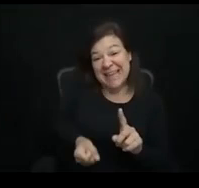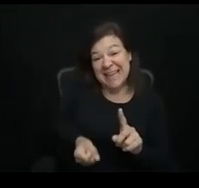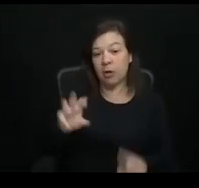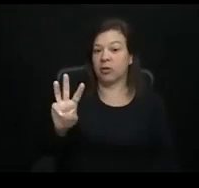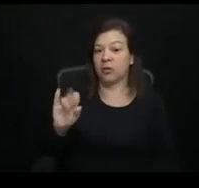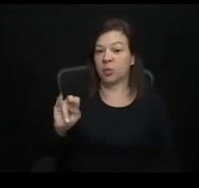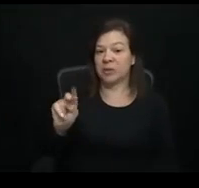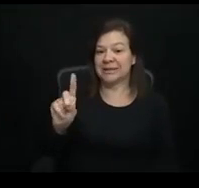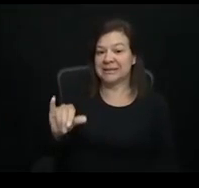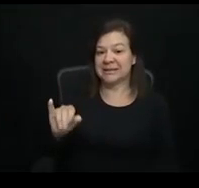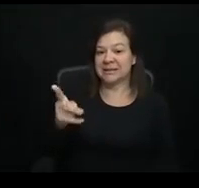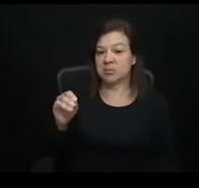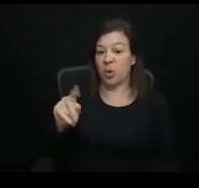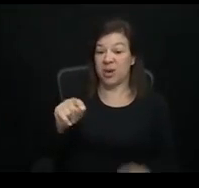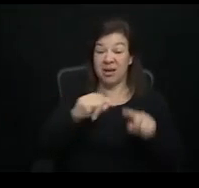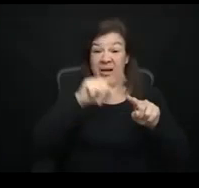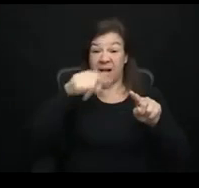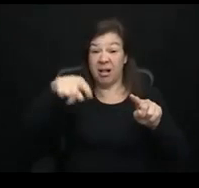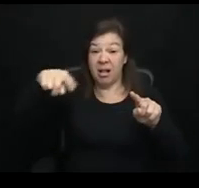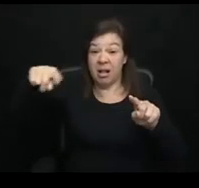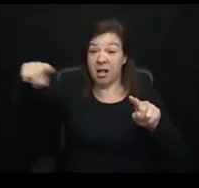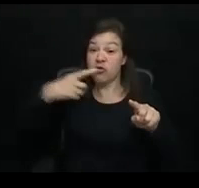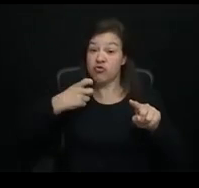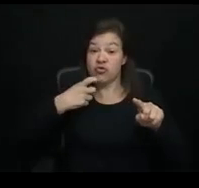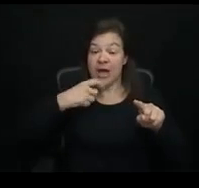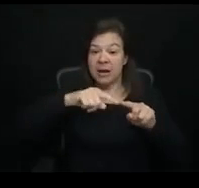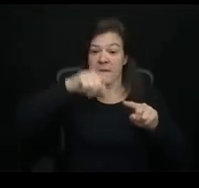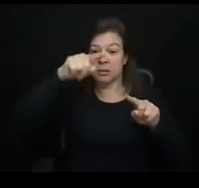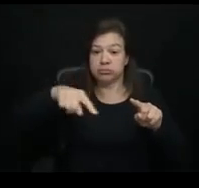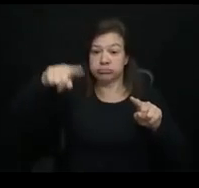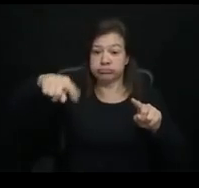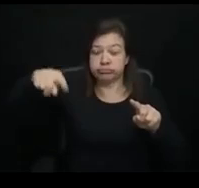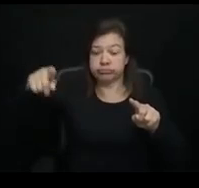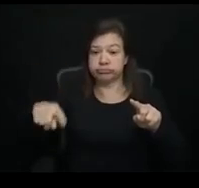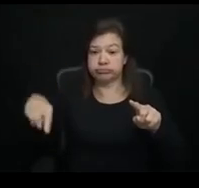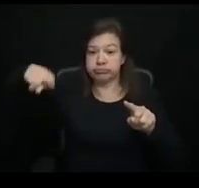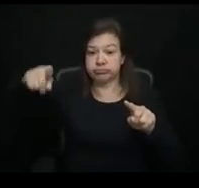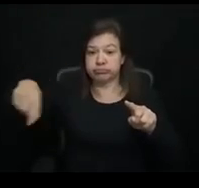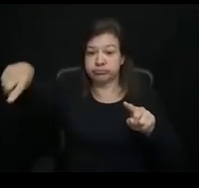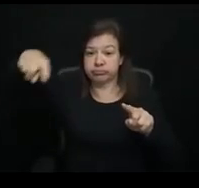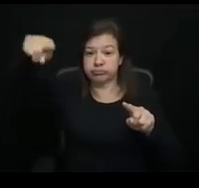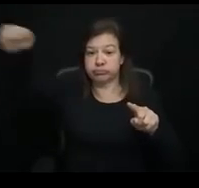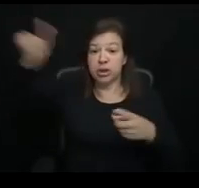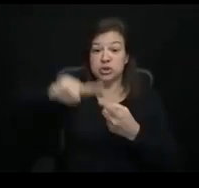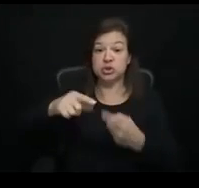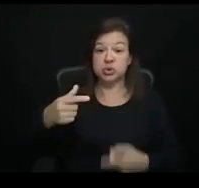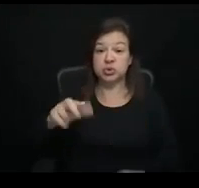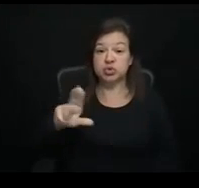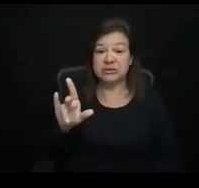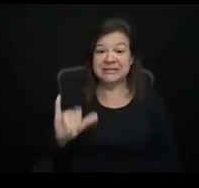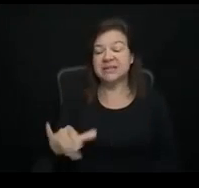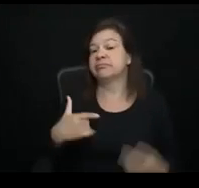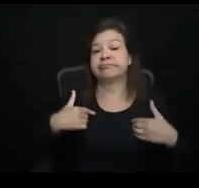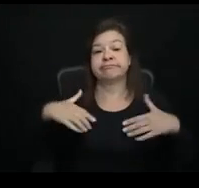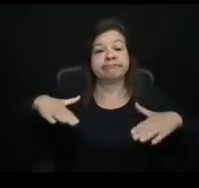that, all this country that I'm pointing at here is over to Grizzly remains uncontained,